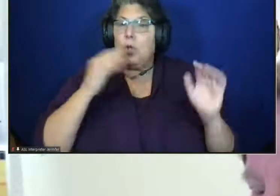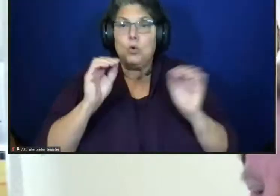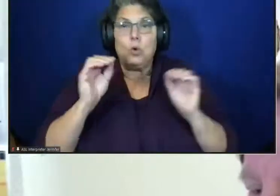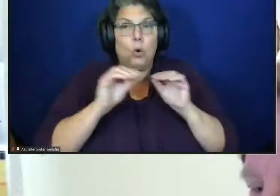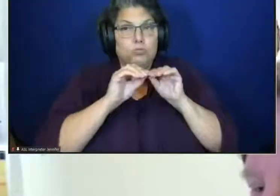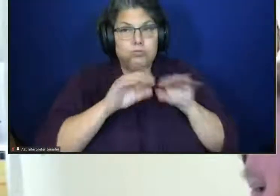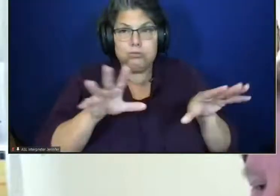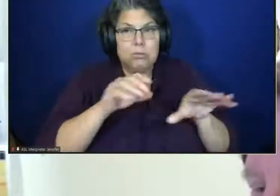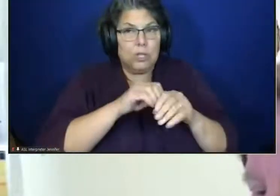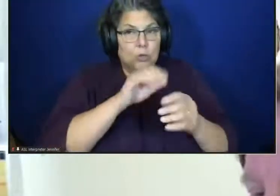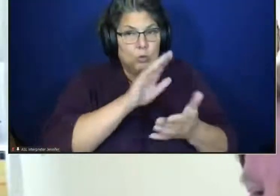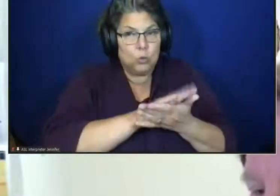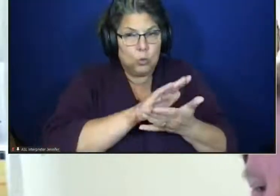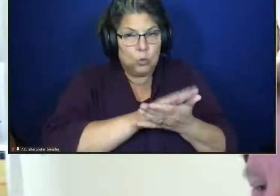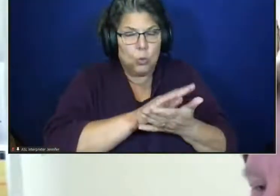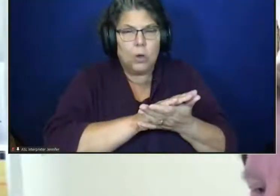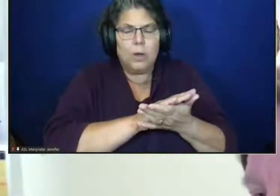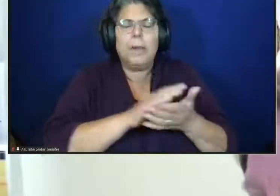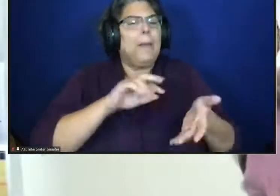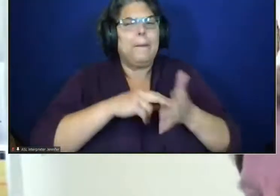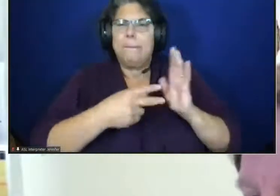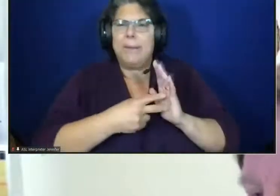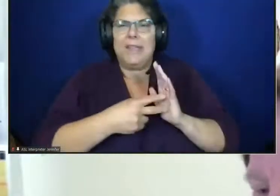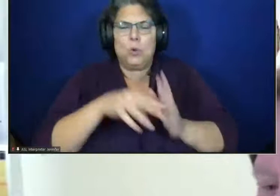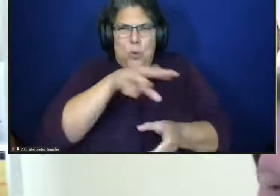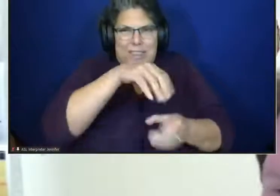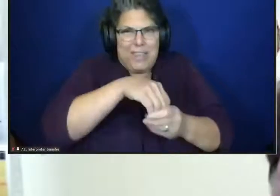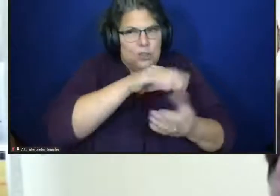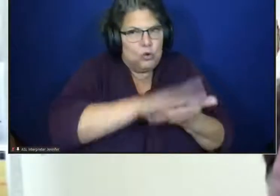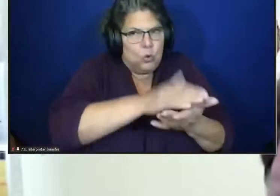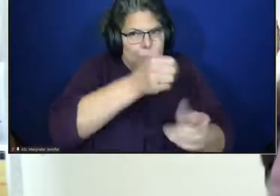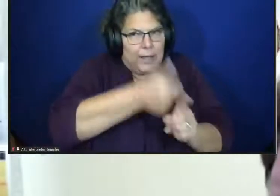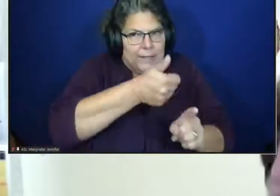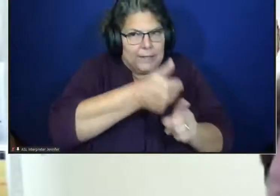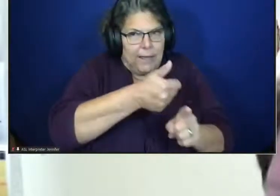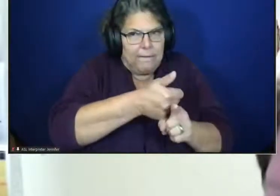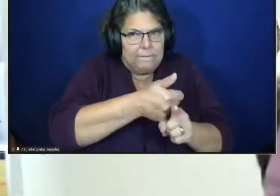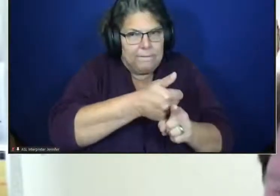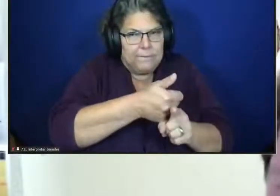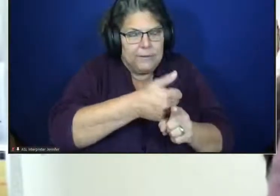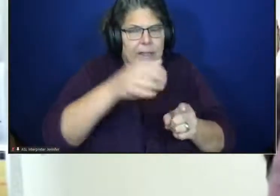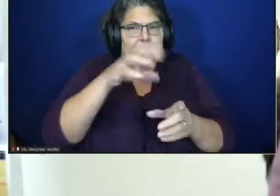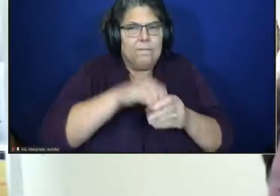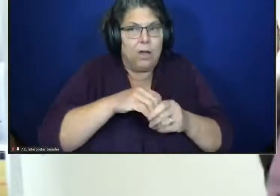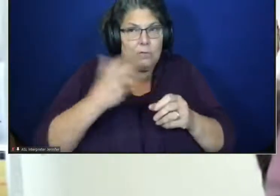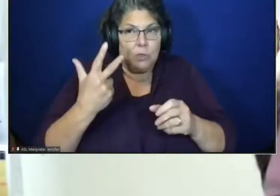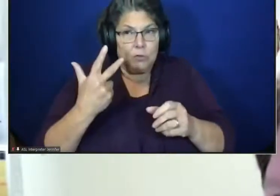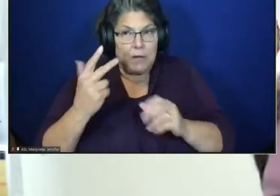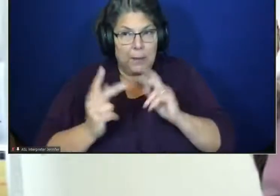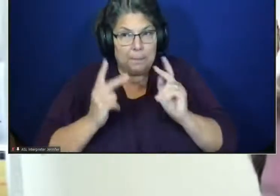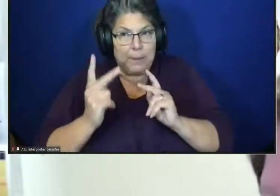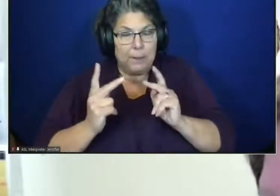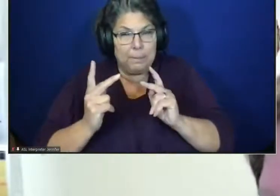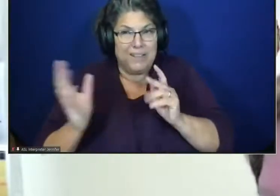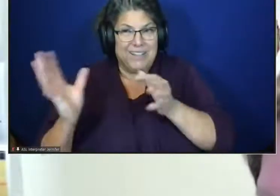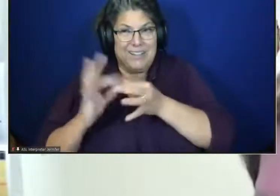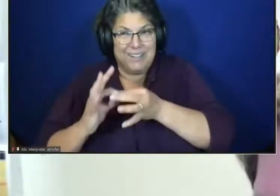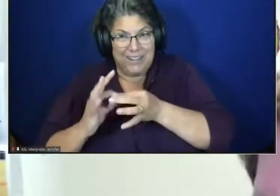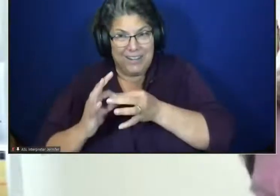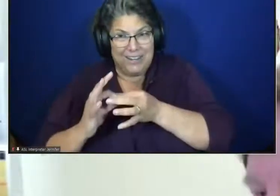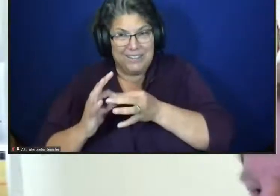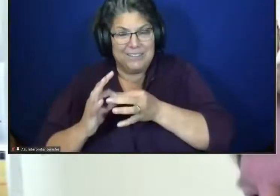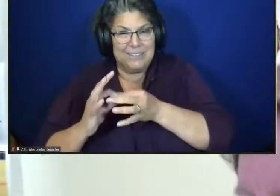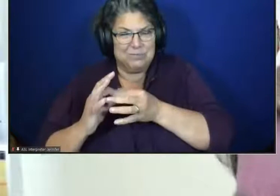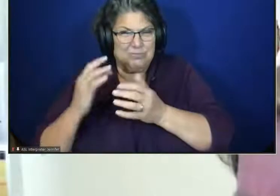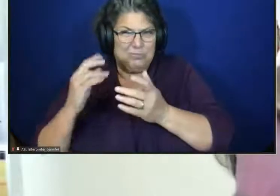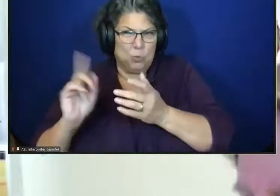outbreaks, there's not been transmission within a school that involved 3 people that were linked epidemiologically. In other